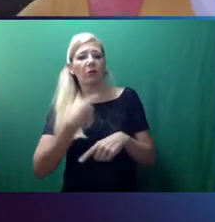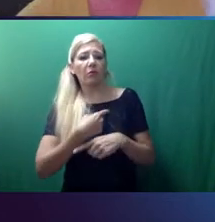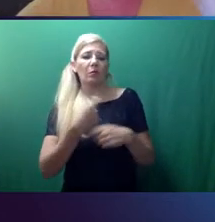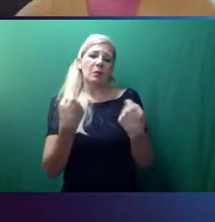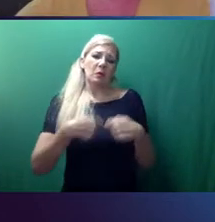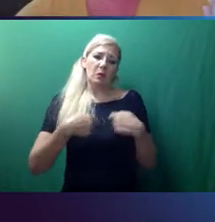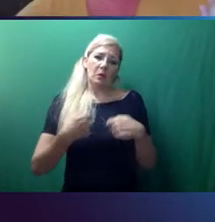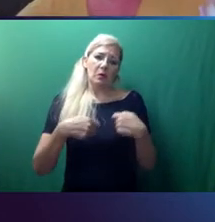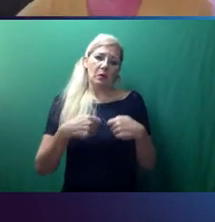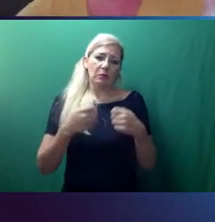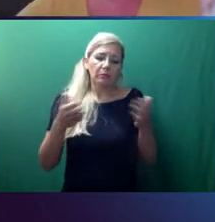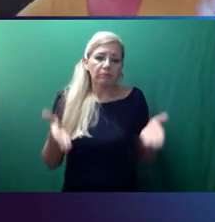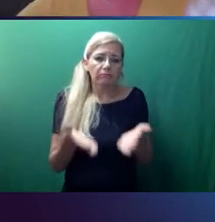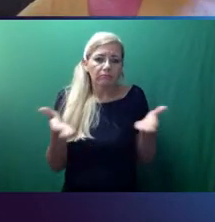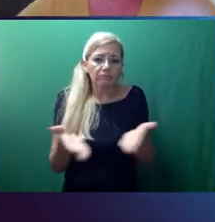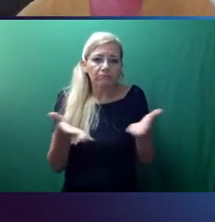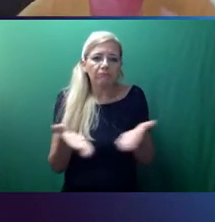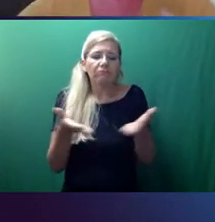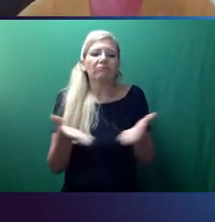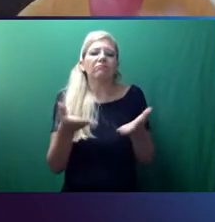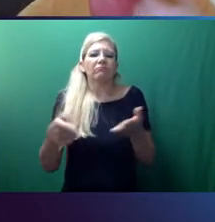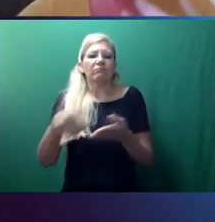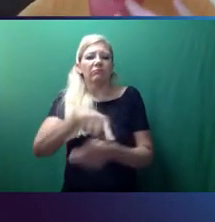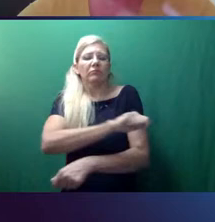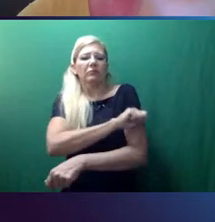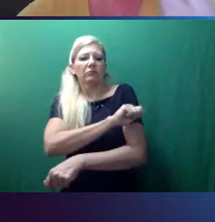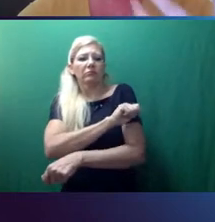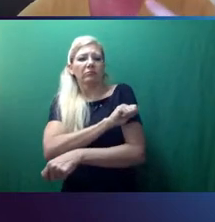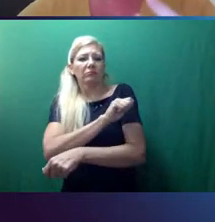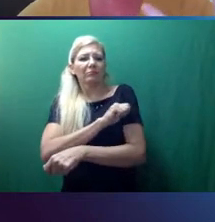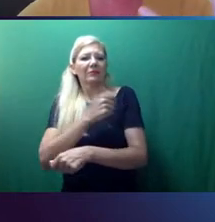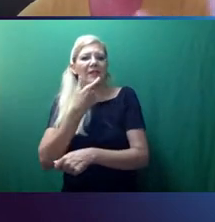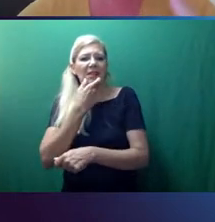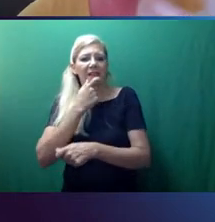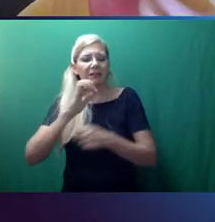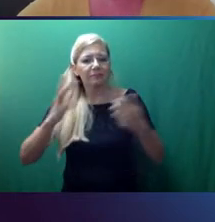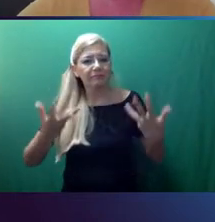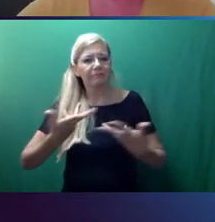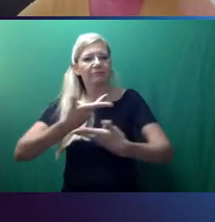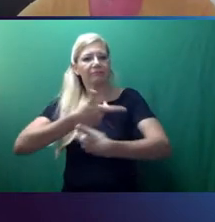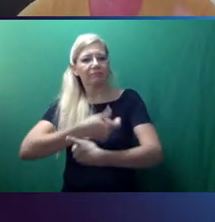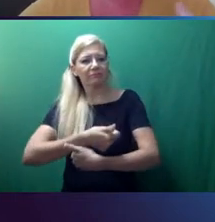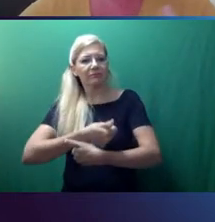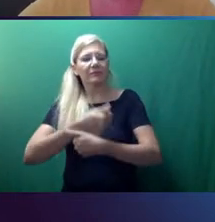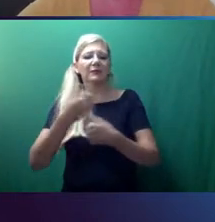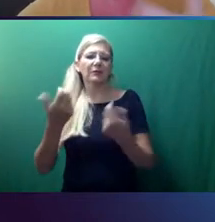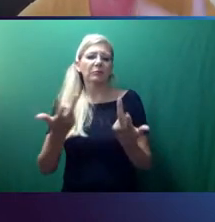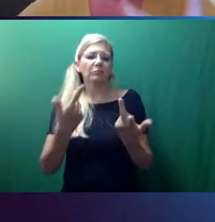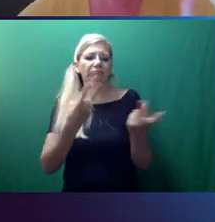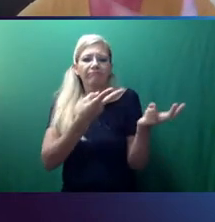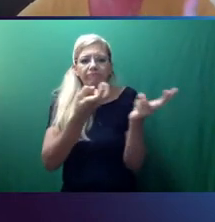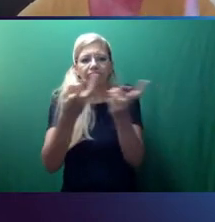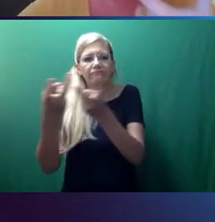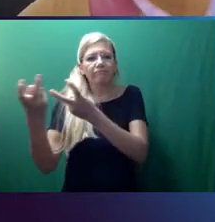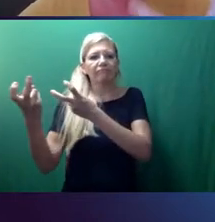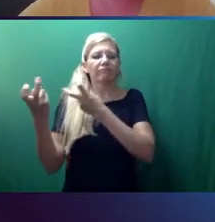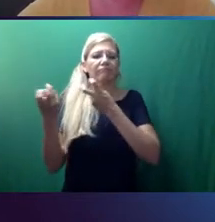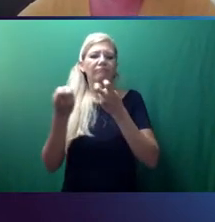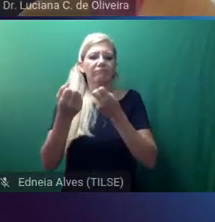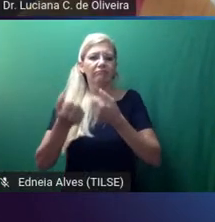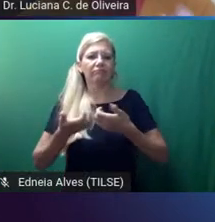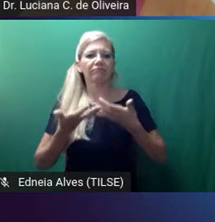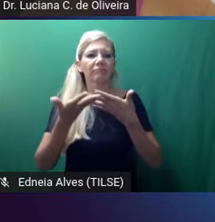students' English language proficiency. And I'm going to be challenging that notion of avoiding